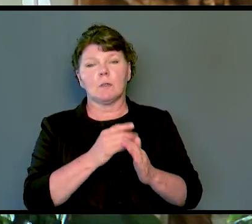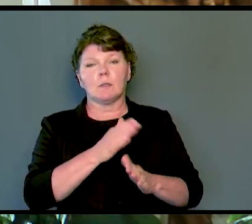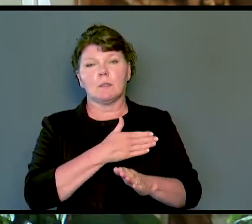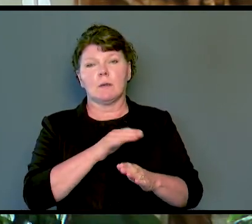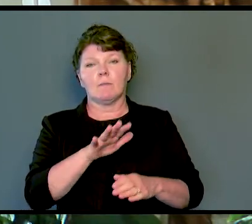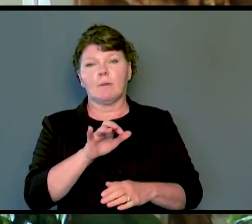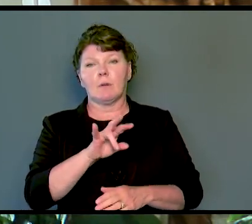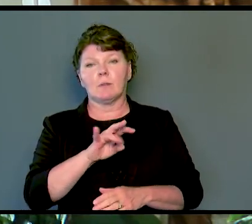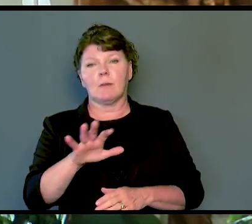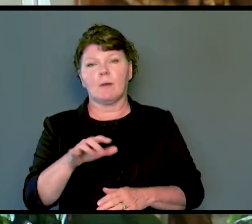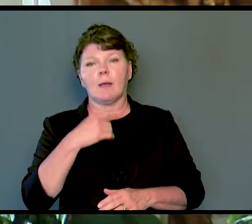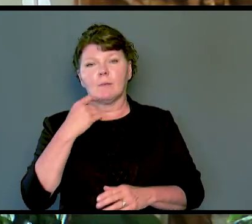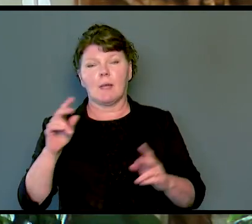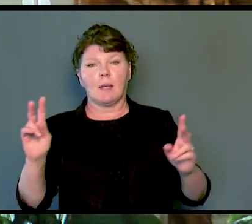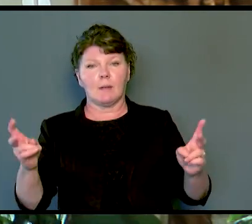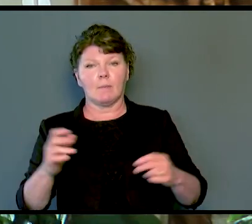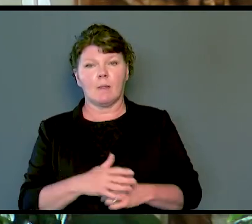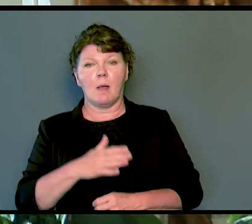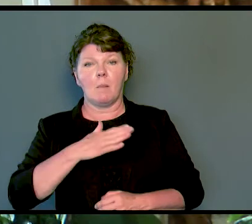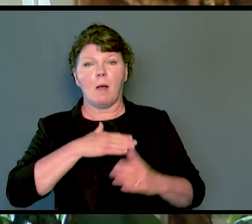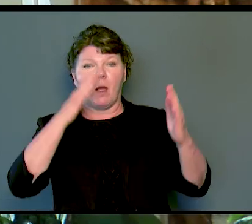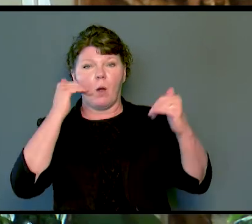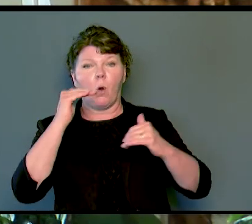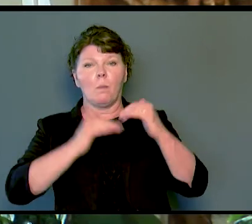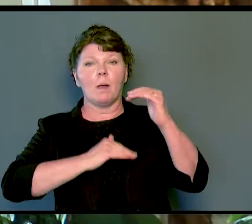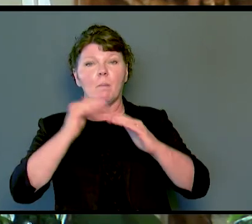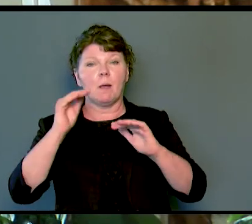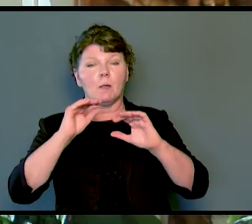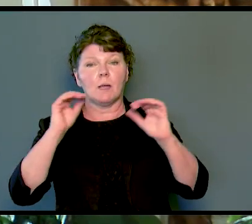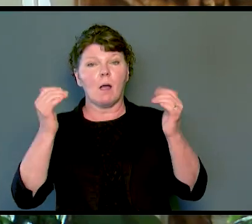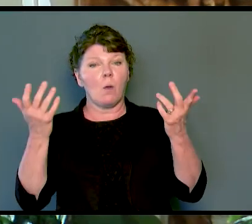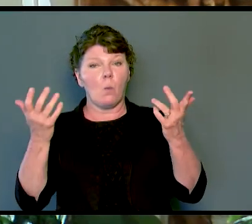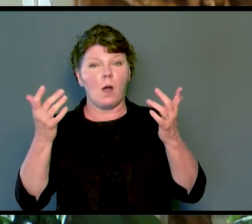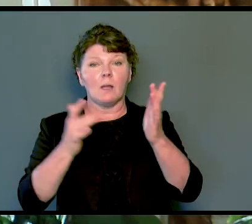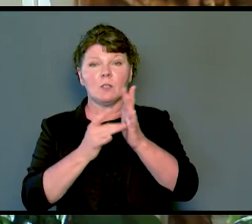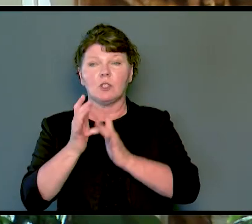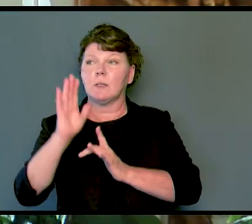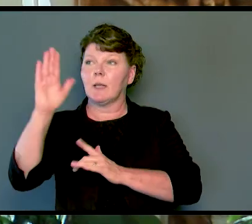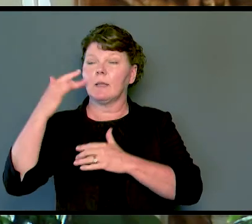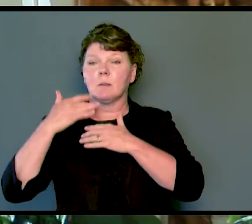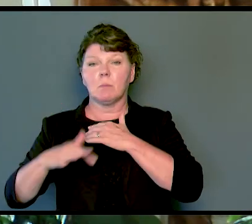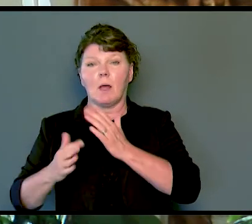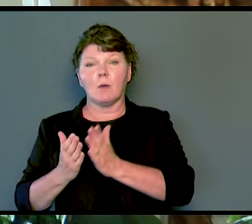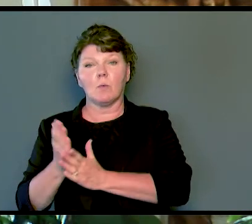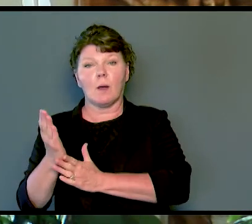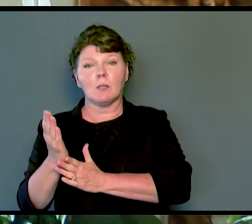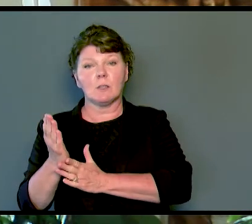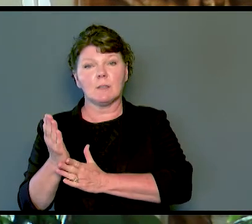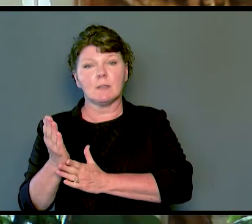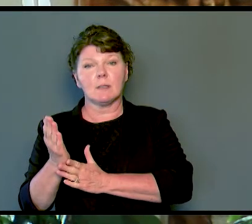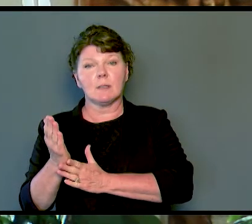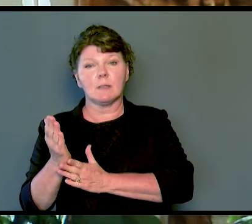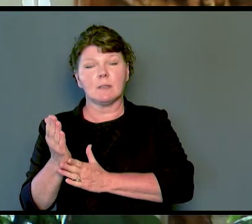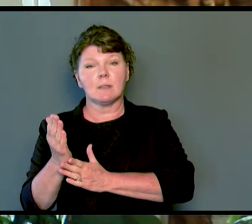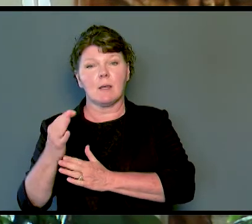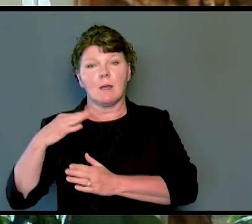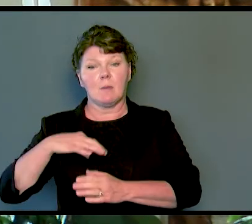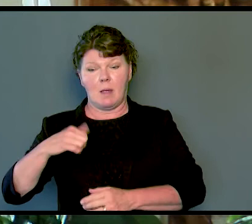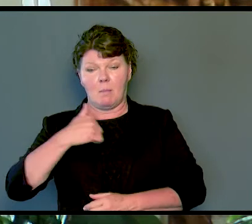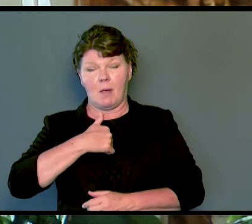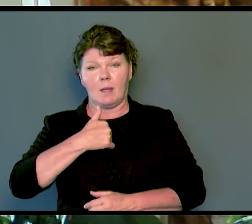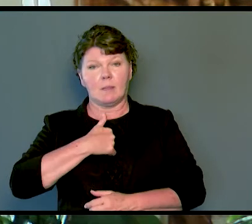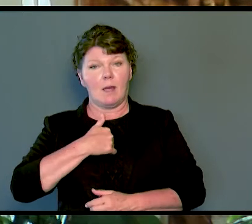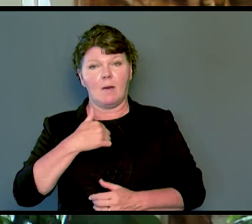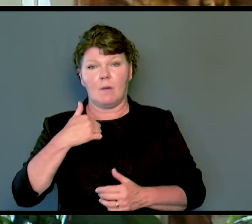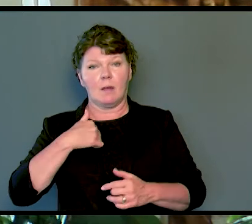hymn number 575 say, "My hope is built on nothing less than Jesus' blood and righteousness. No